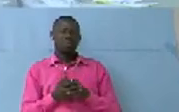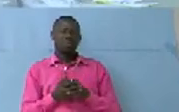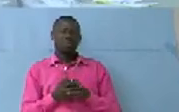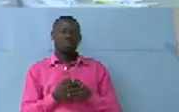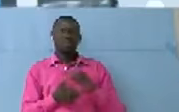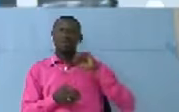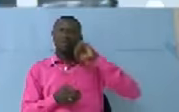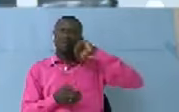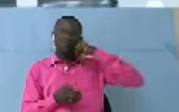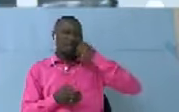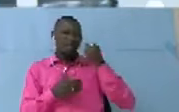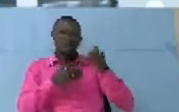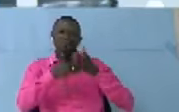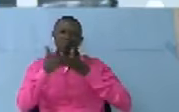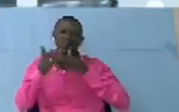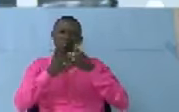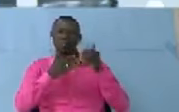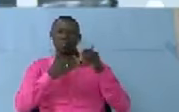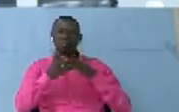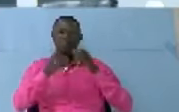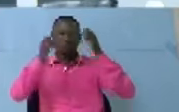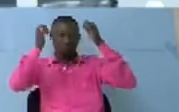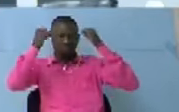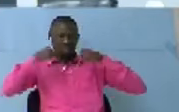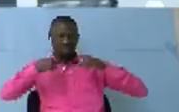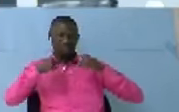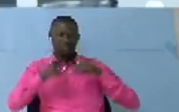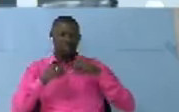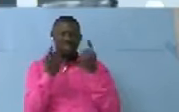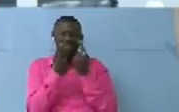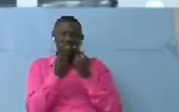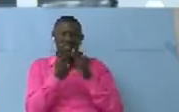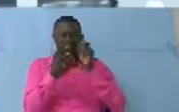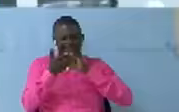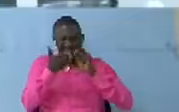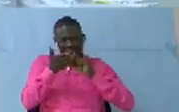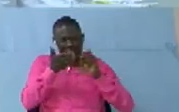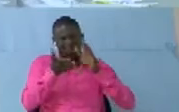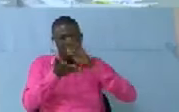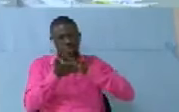This is nylon black bags. Is there anything written on it?